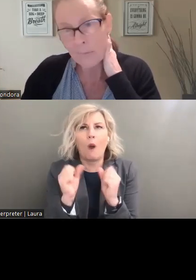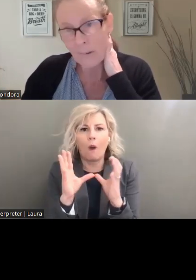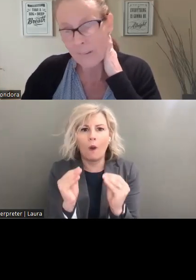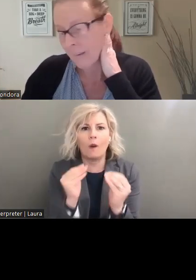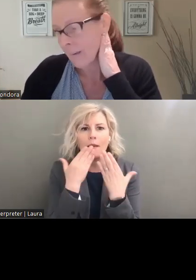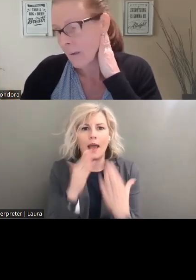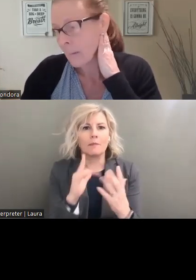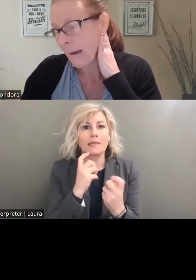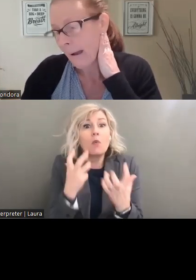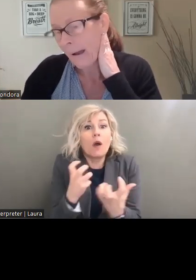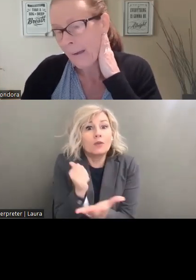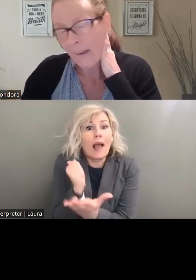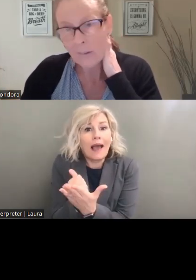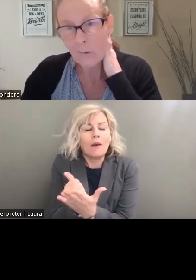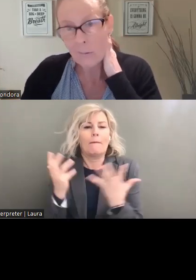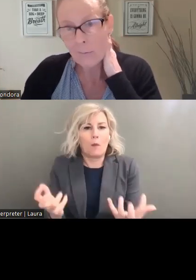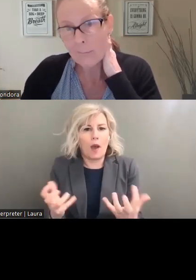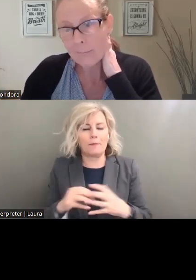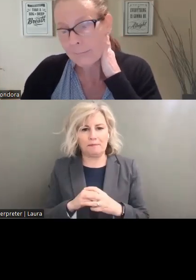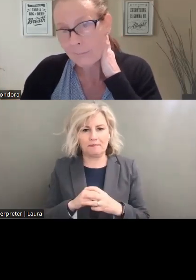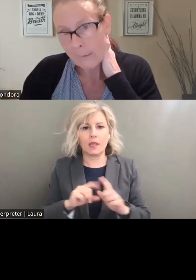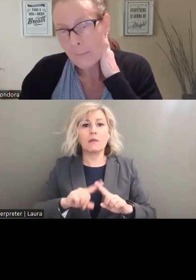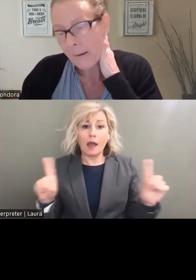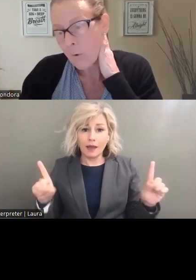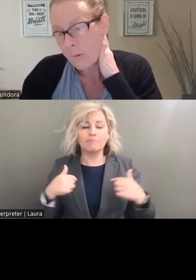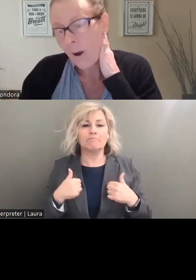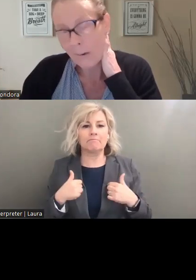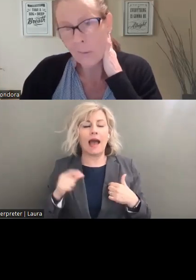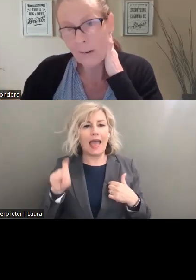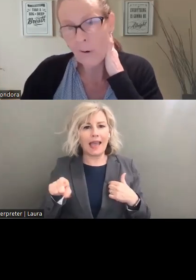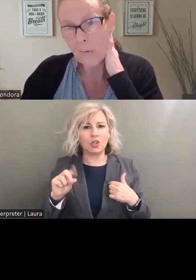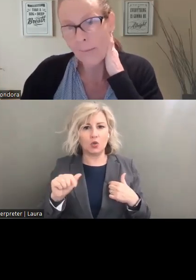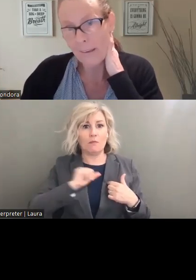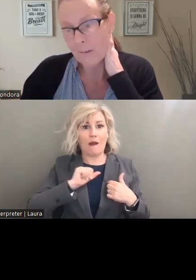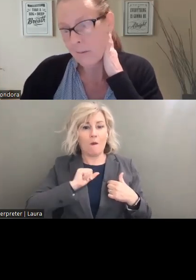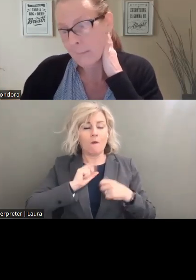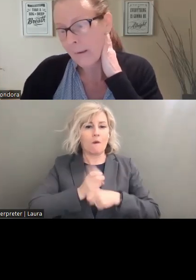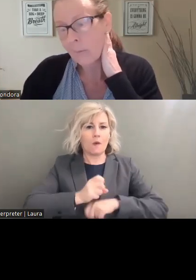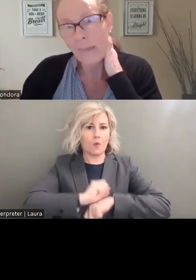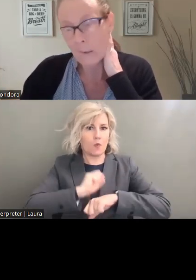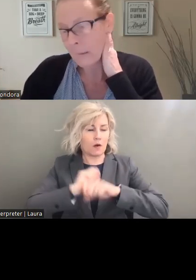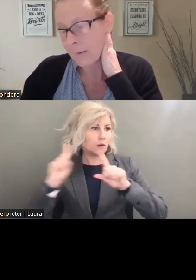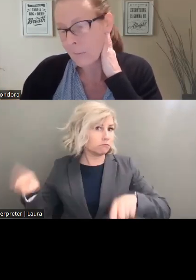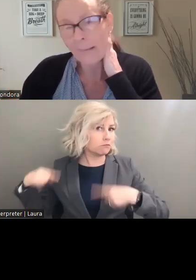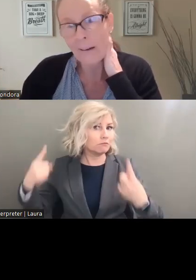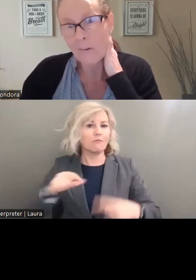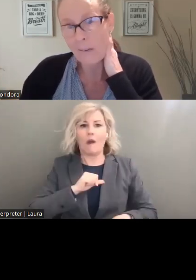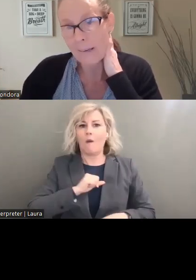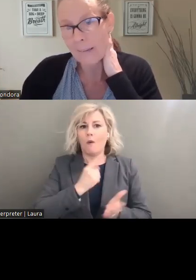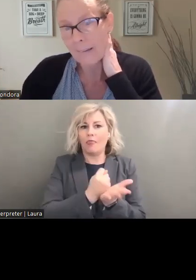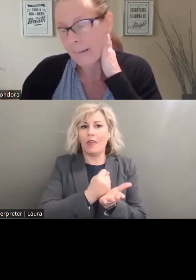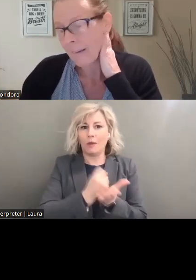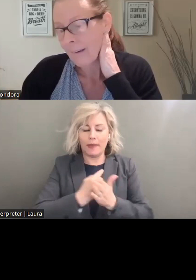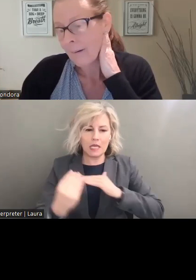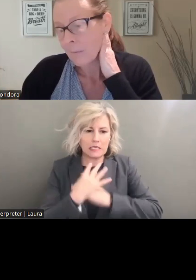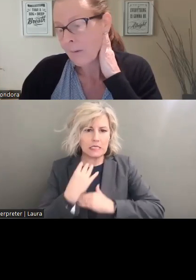being helpful. But I've had to do really my own hard work over the years and my own therapy to really